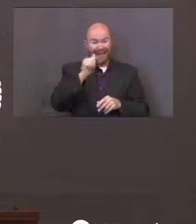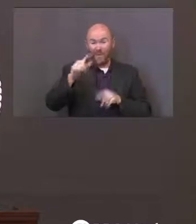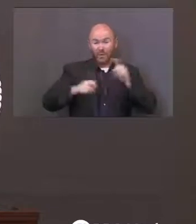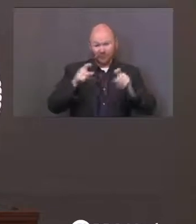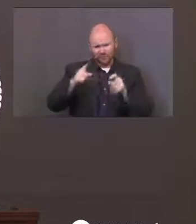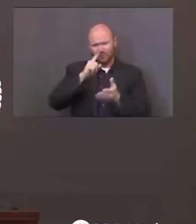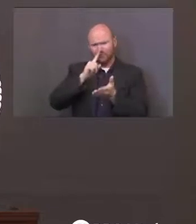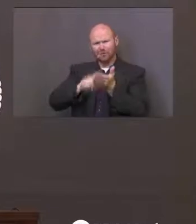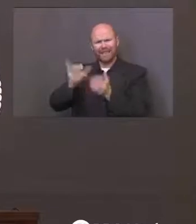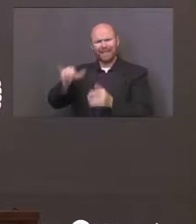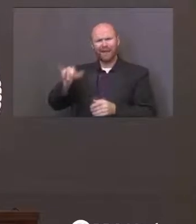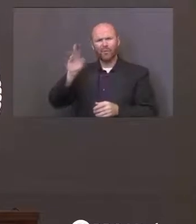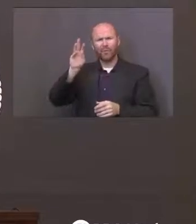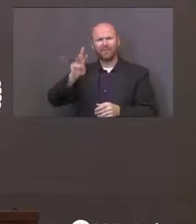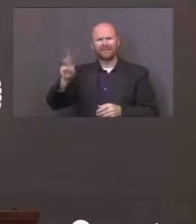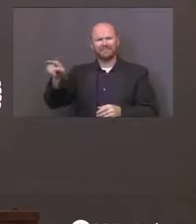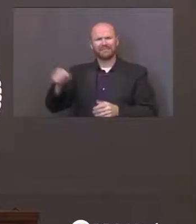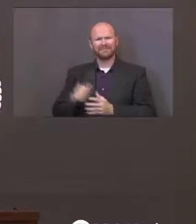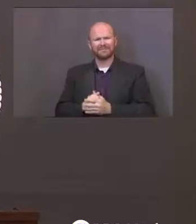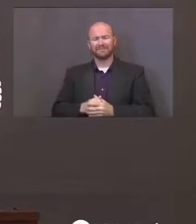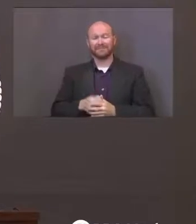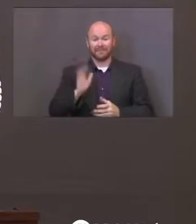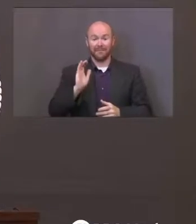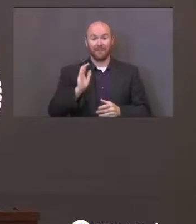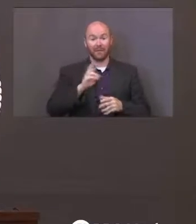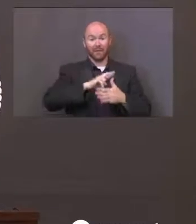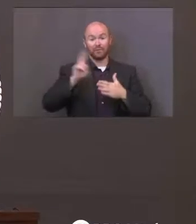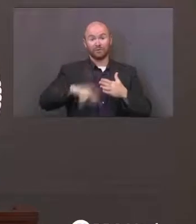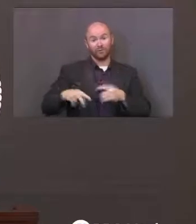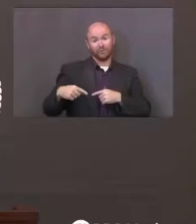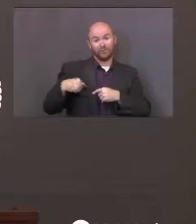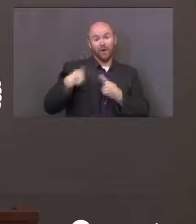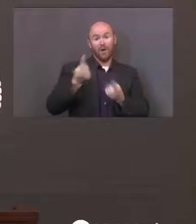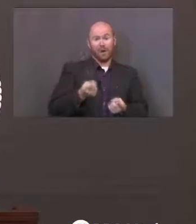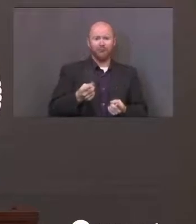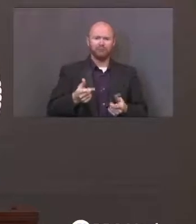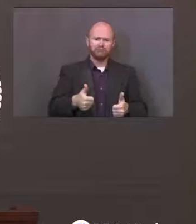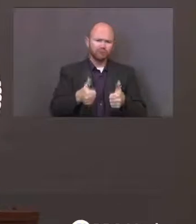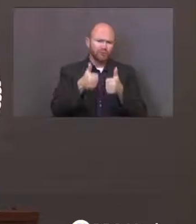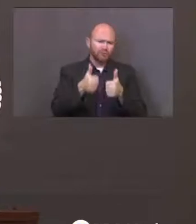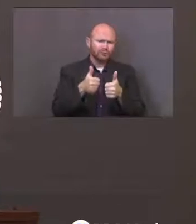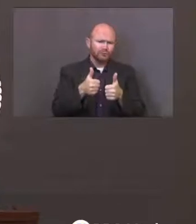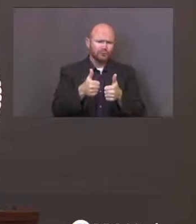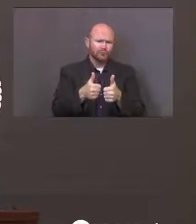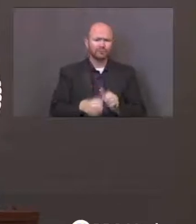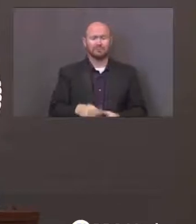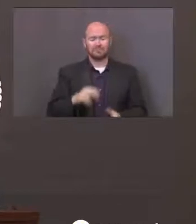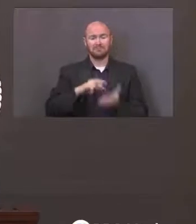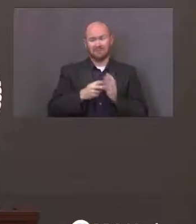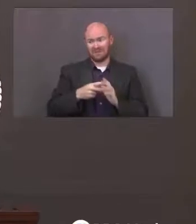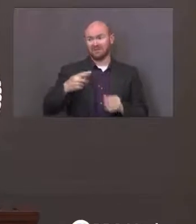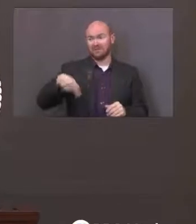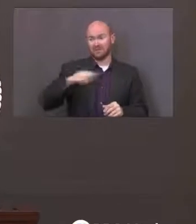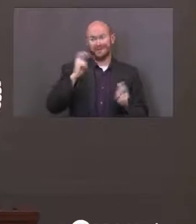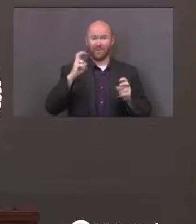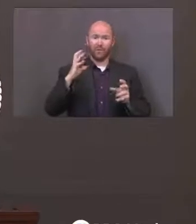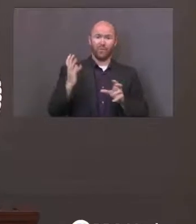The results of our efforts have been good. We're not saying it's time to declare